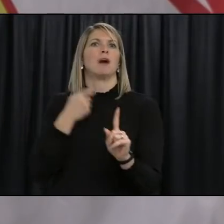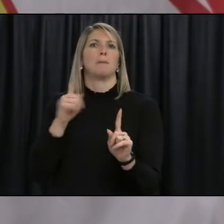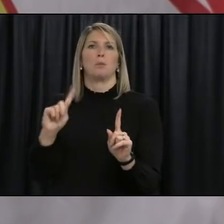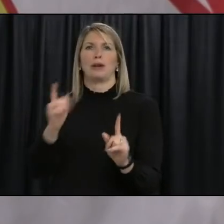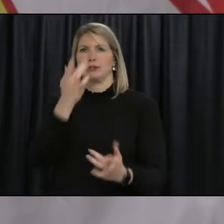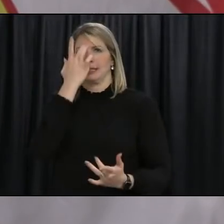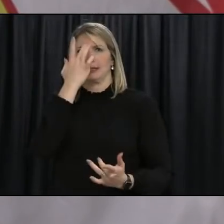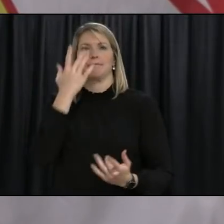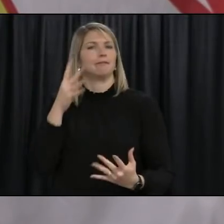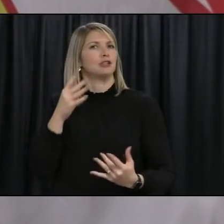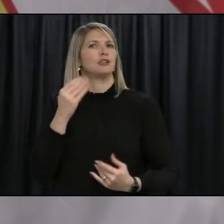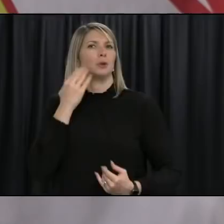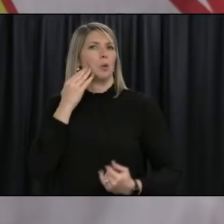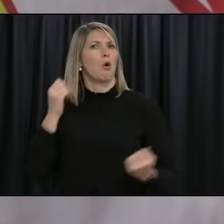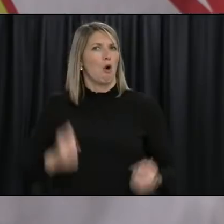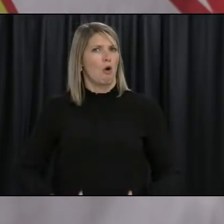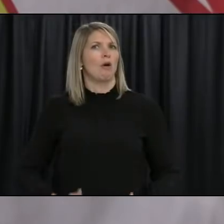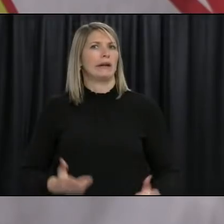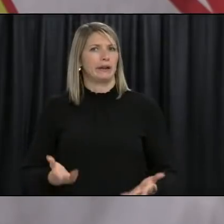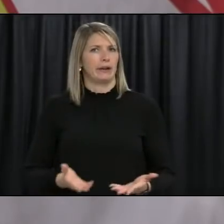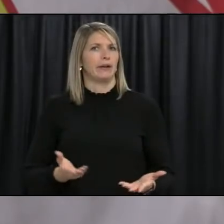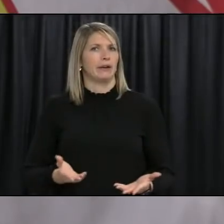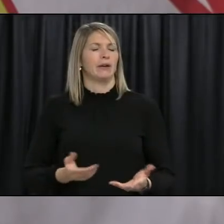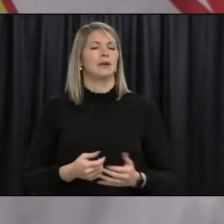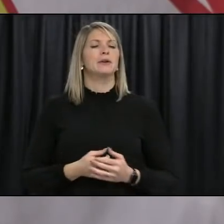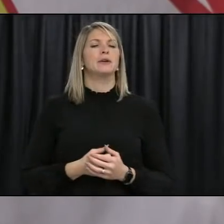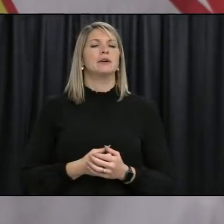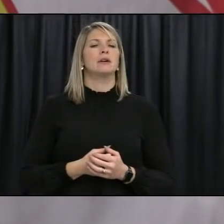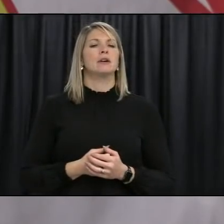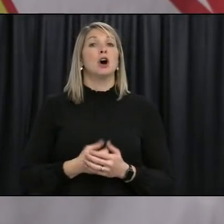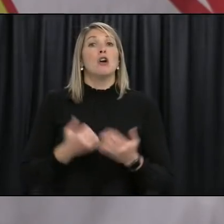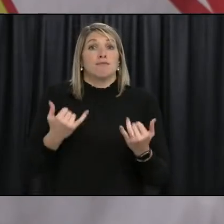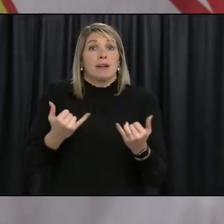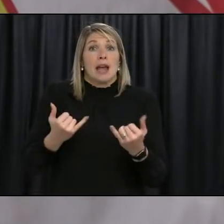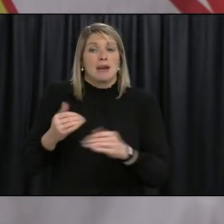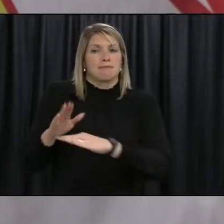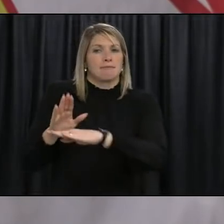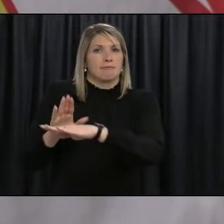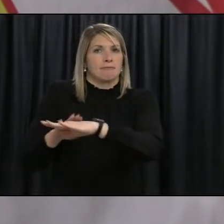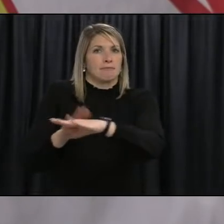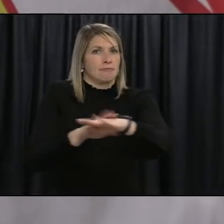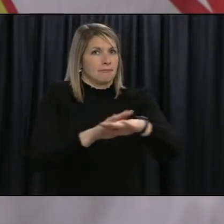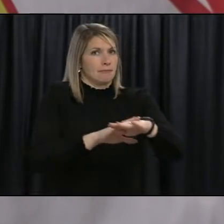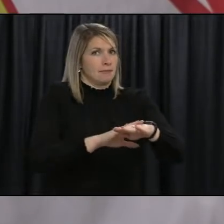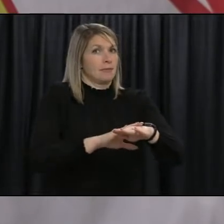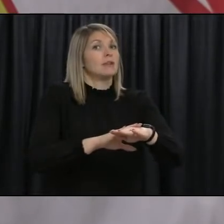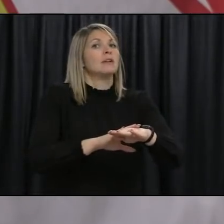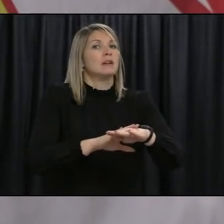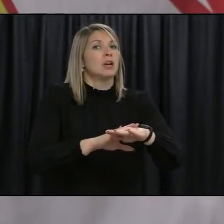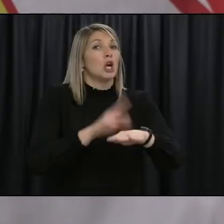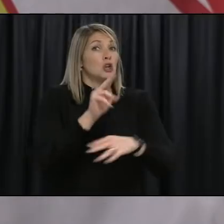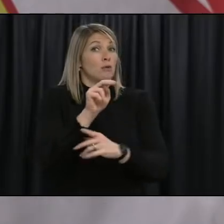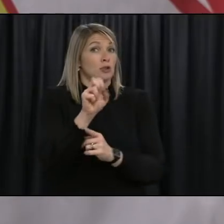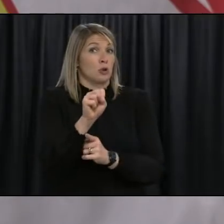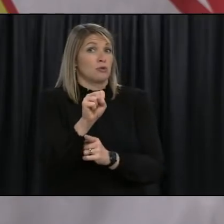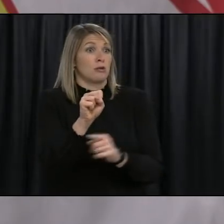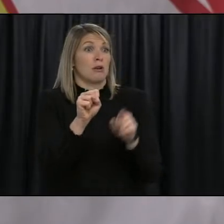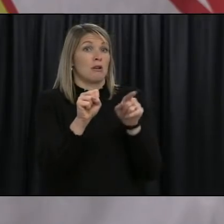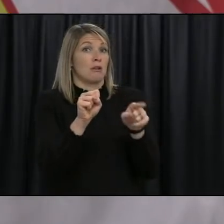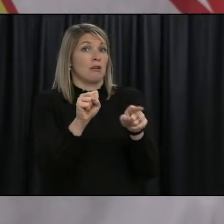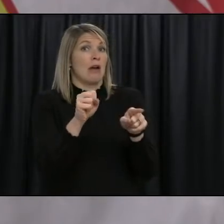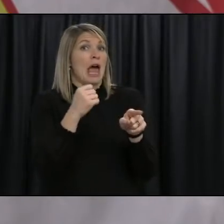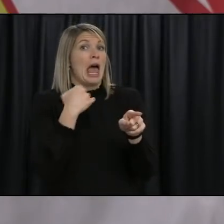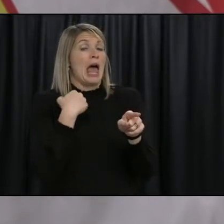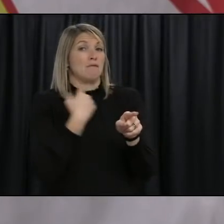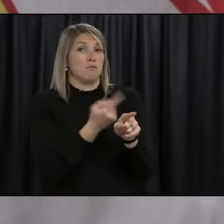that. Certainly, you know, we've asked that people be careful when they're in Nova Scotia and to limit travel